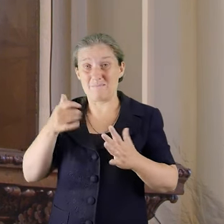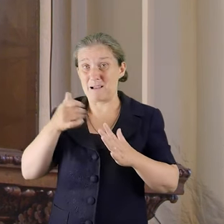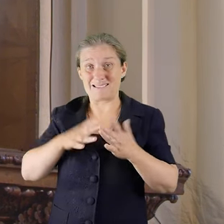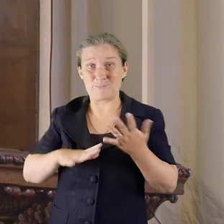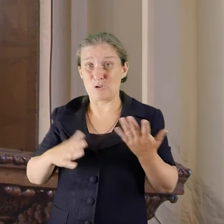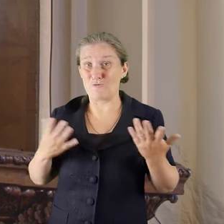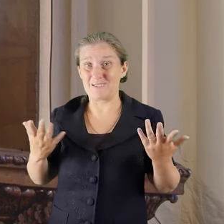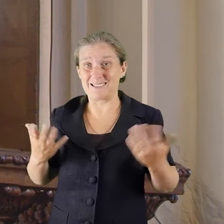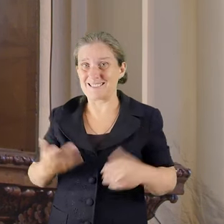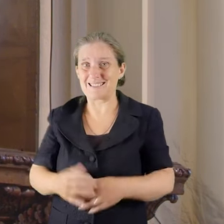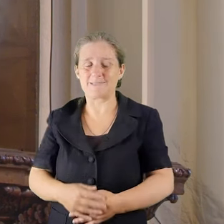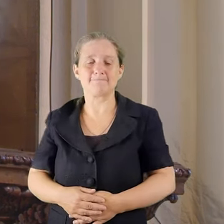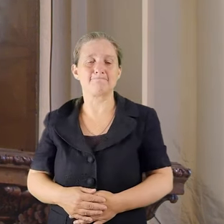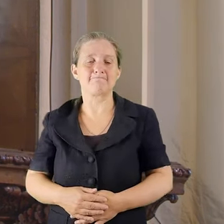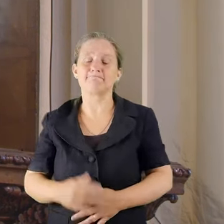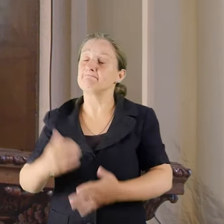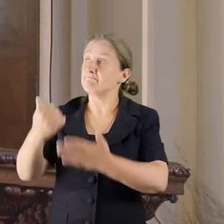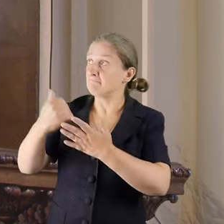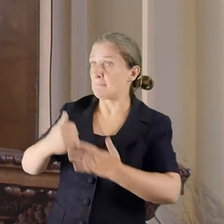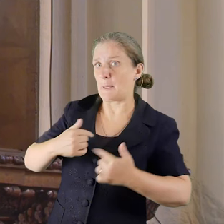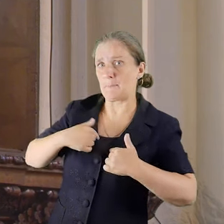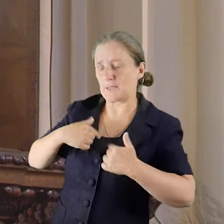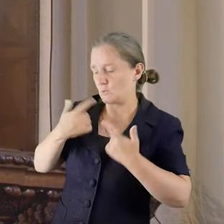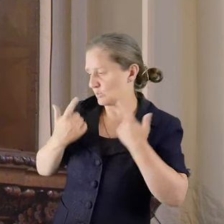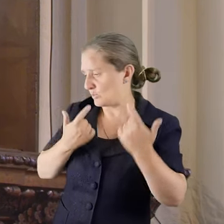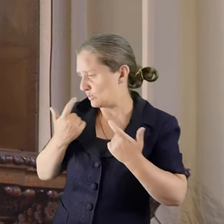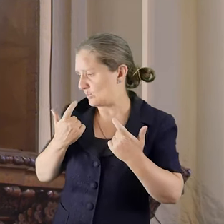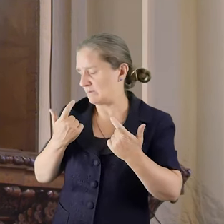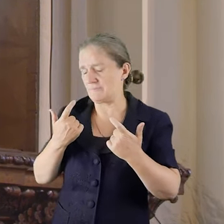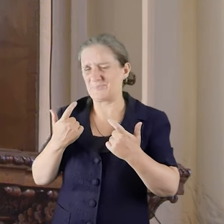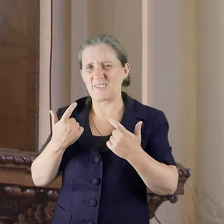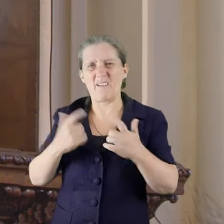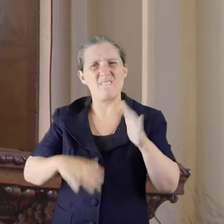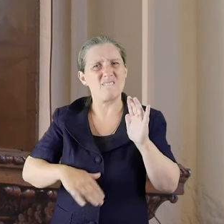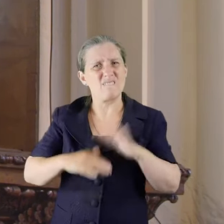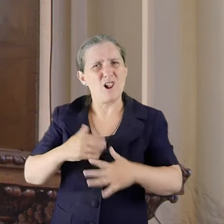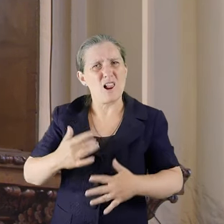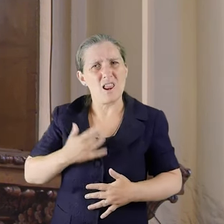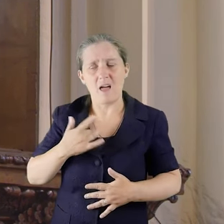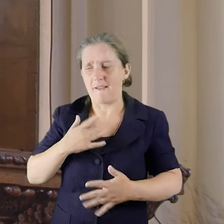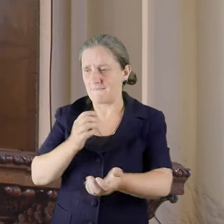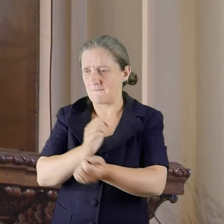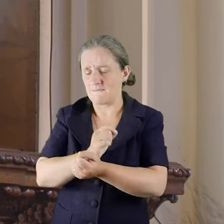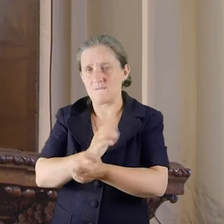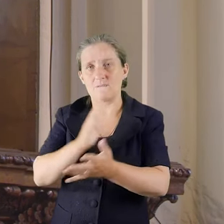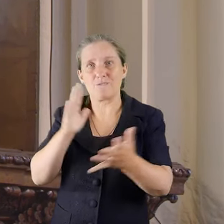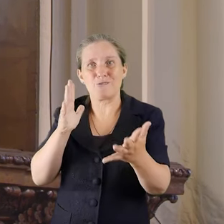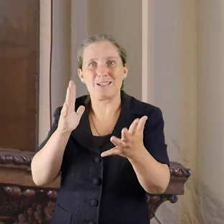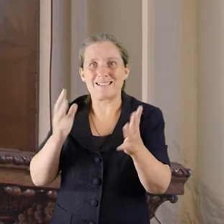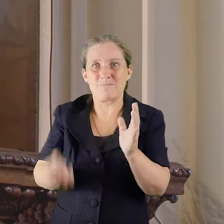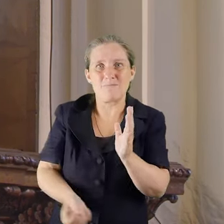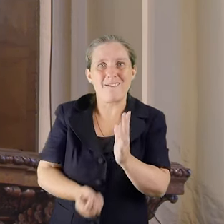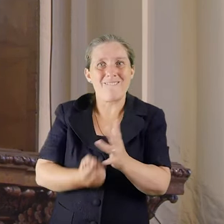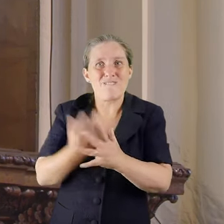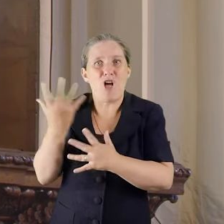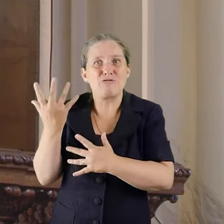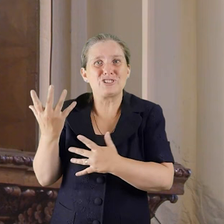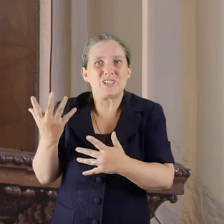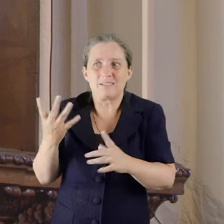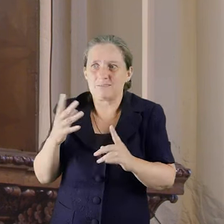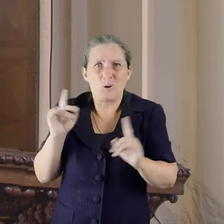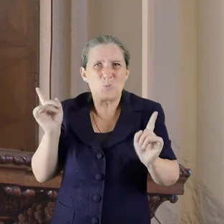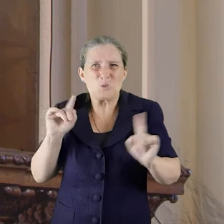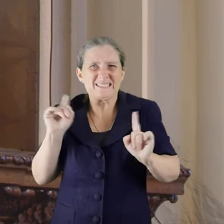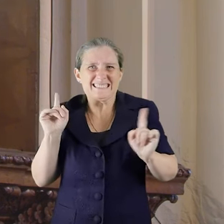do. It enabled me to explore what a life of fullness, freedom, and flourishing could